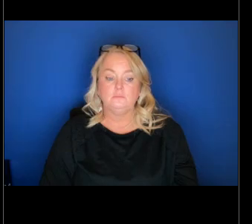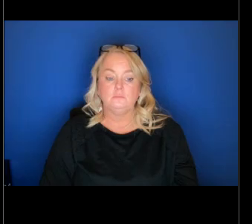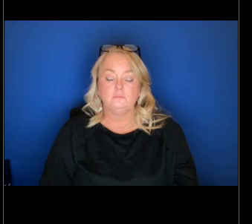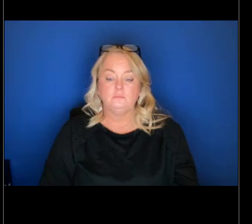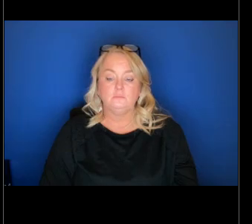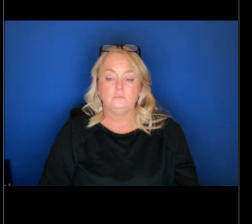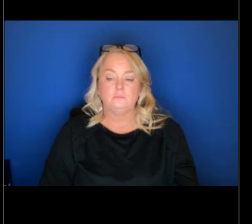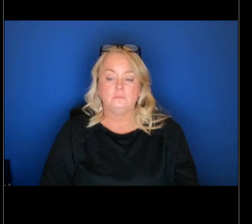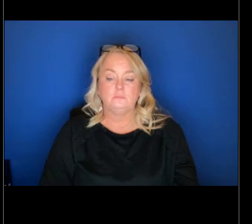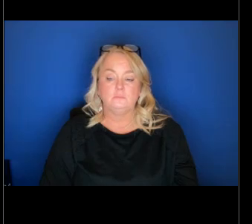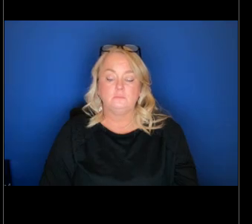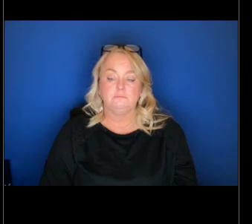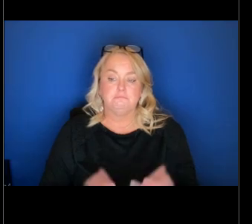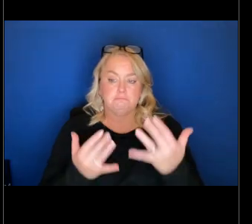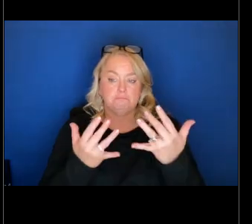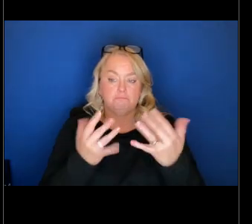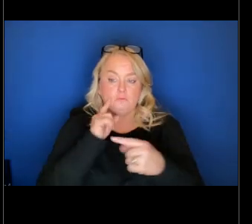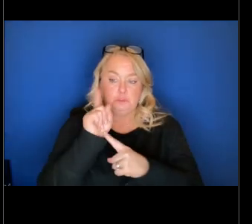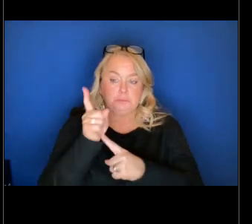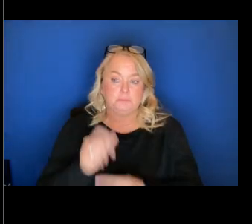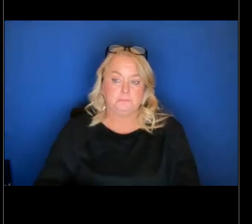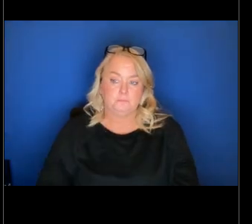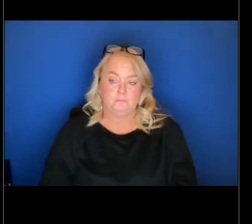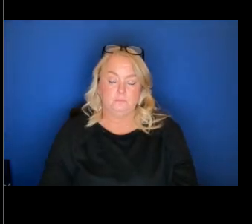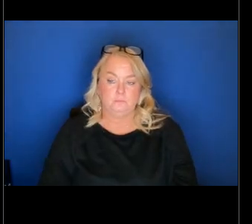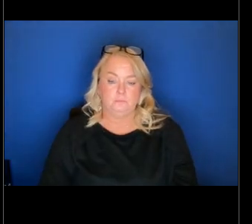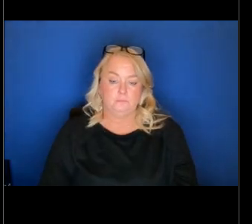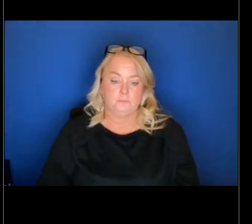We'll give everyone a few more seconds.